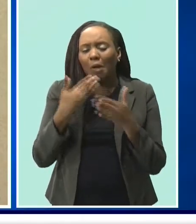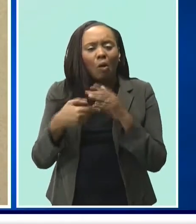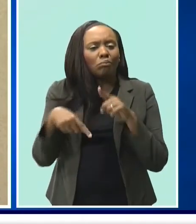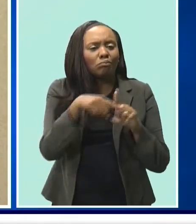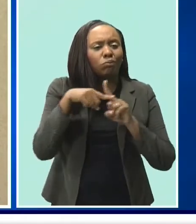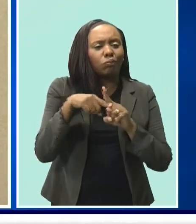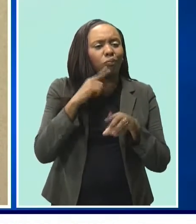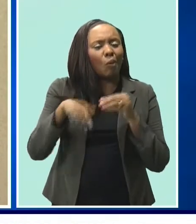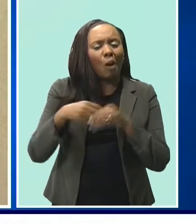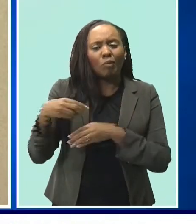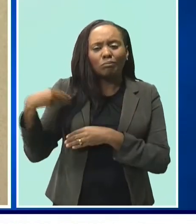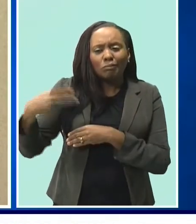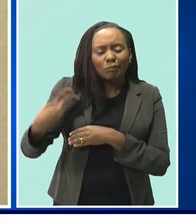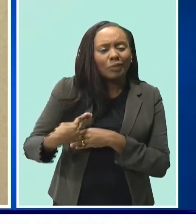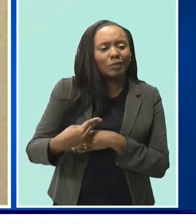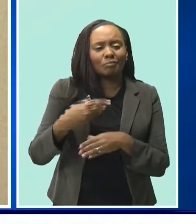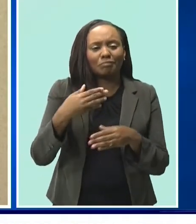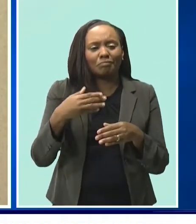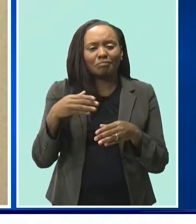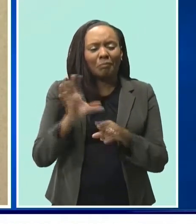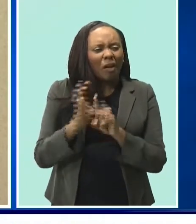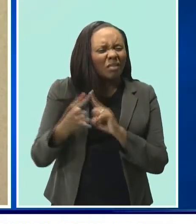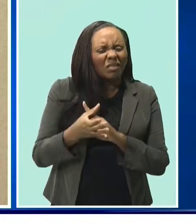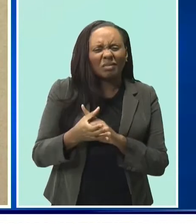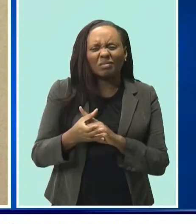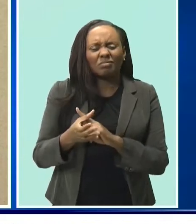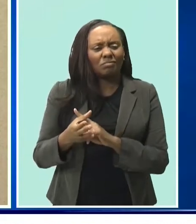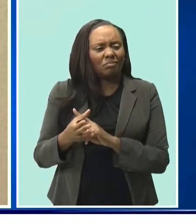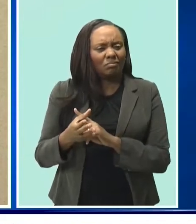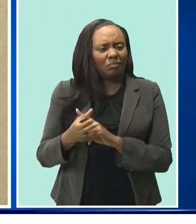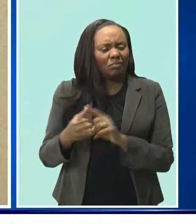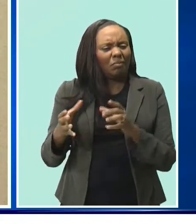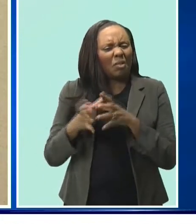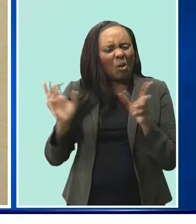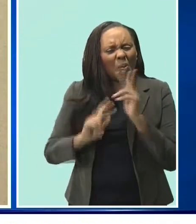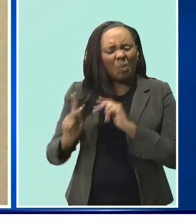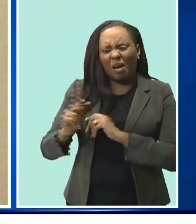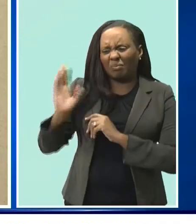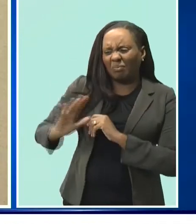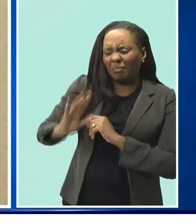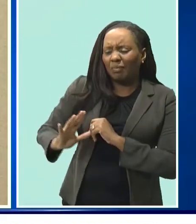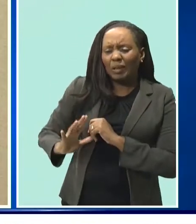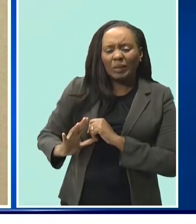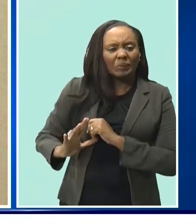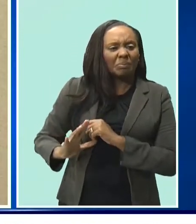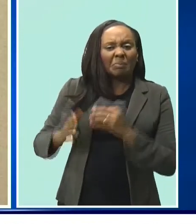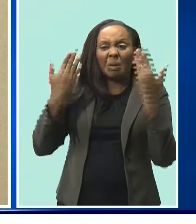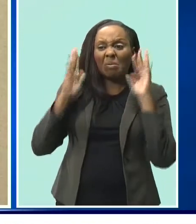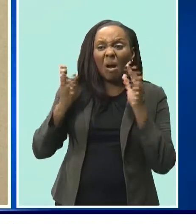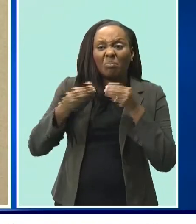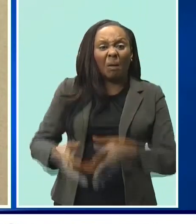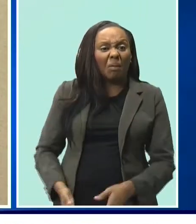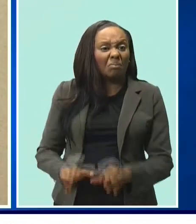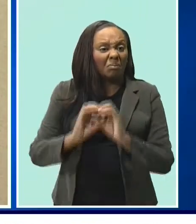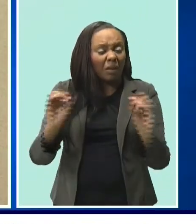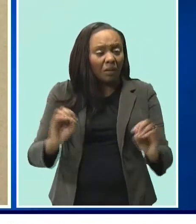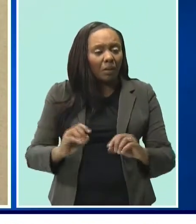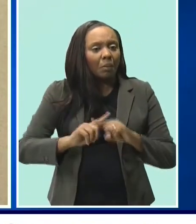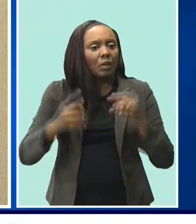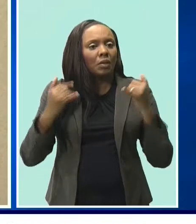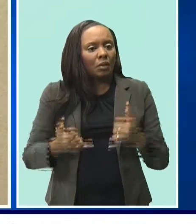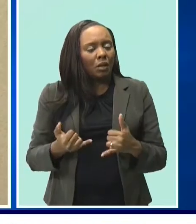street, in the buses, or whatever form of transport you're using, whether you're going around the workplace, take